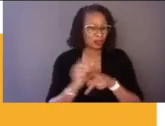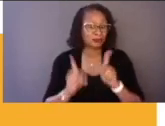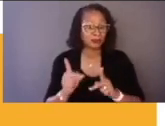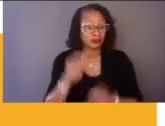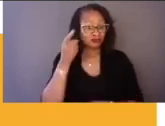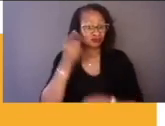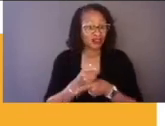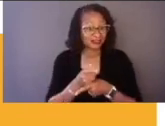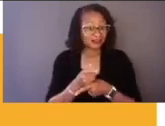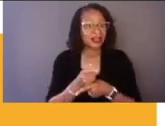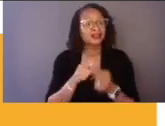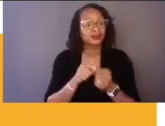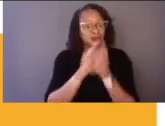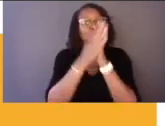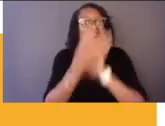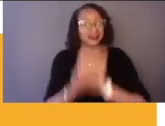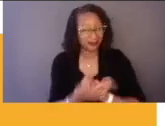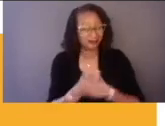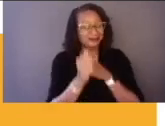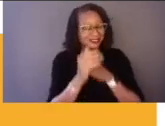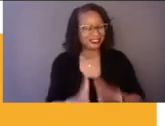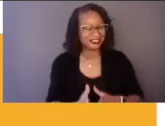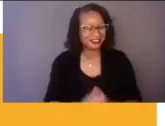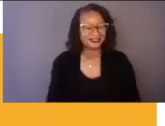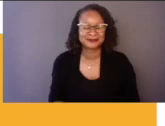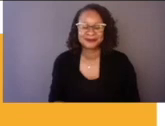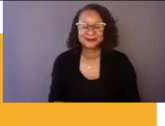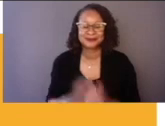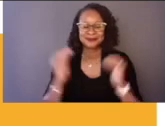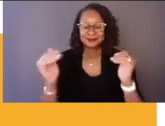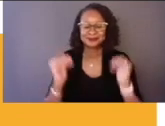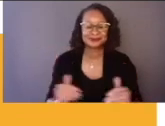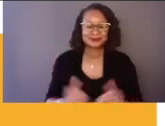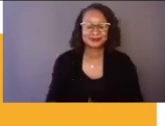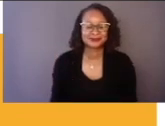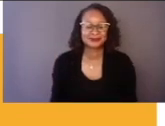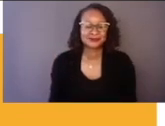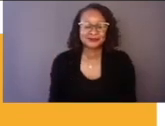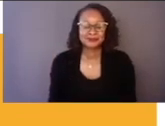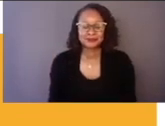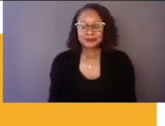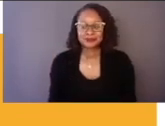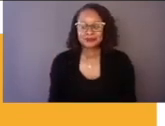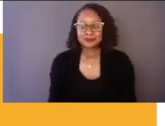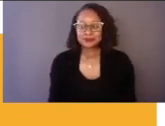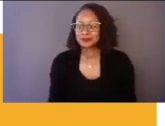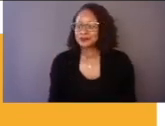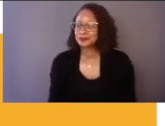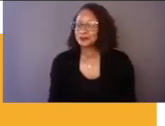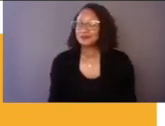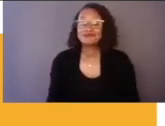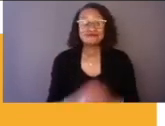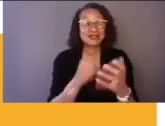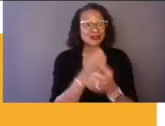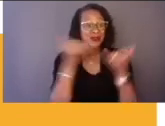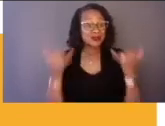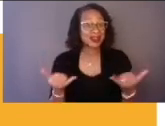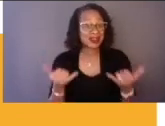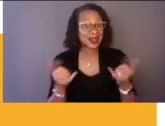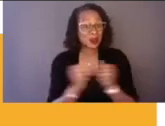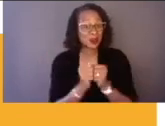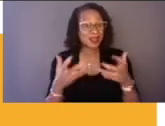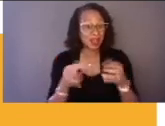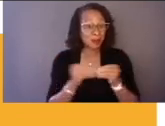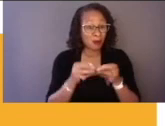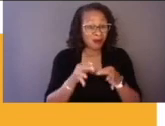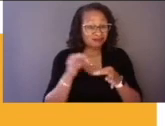to be leaders. Next slide, please. And so now, without